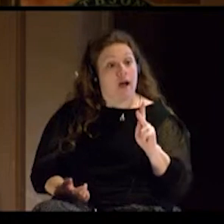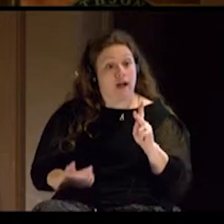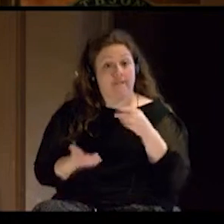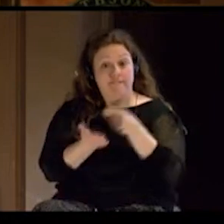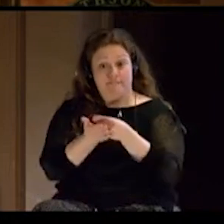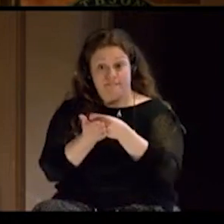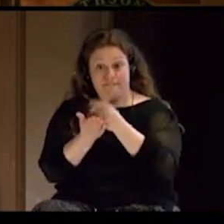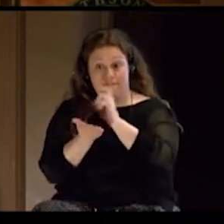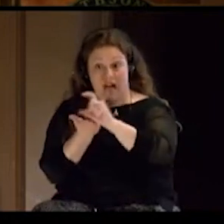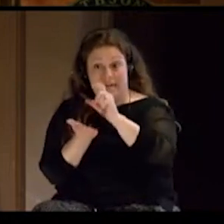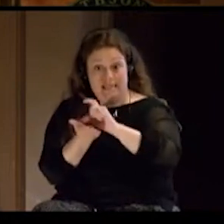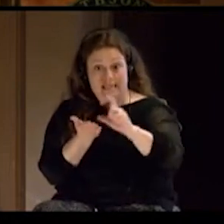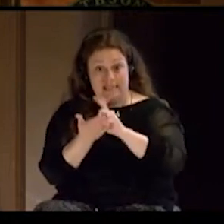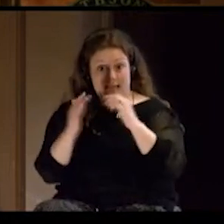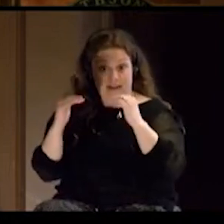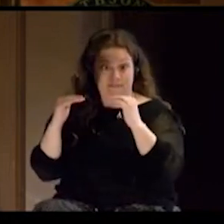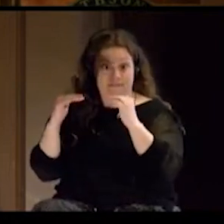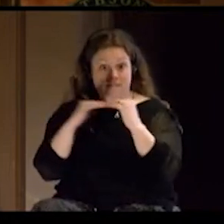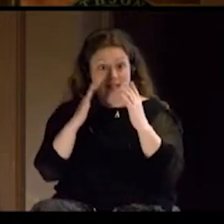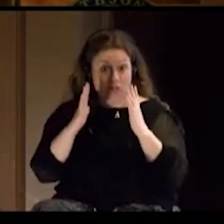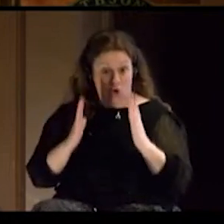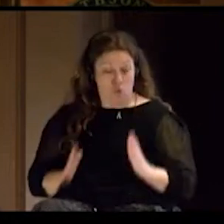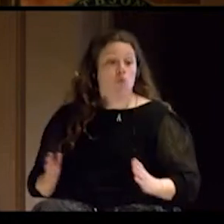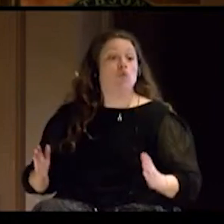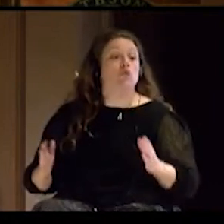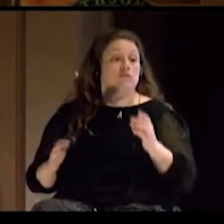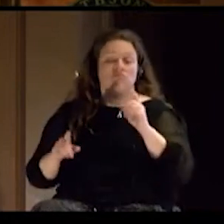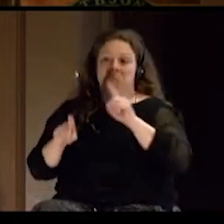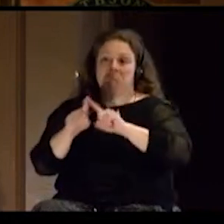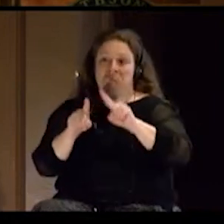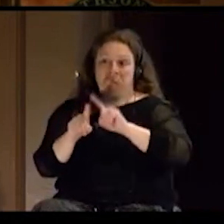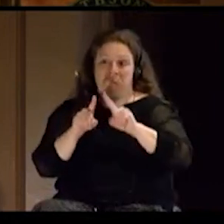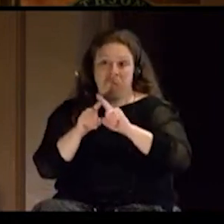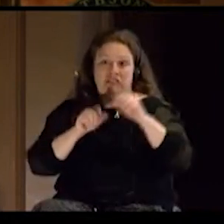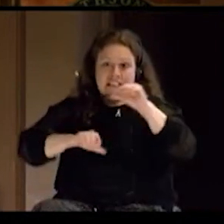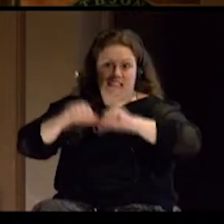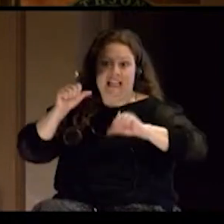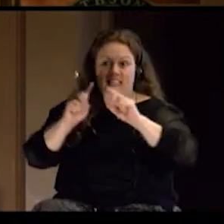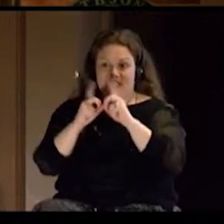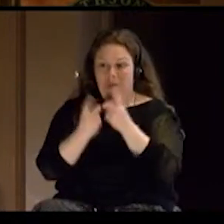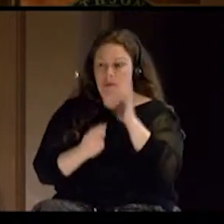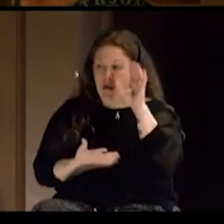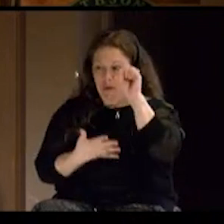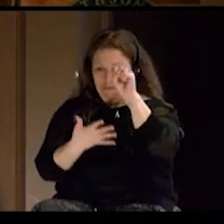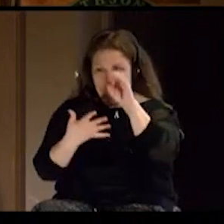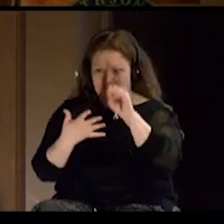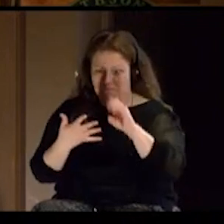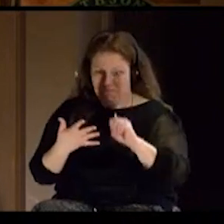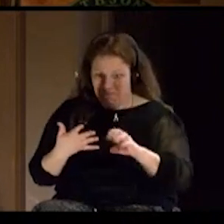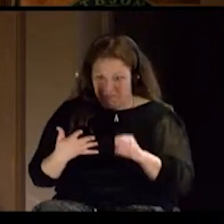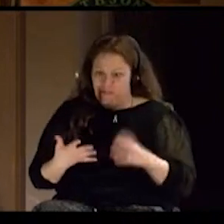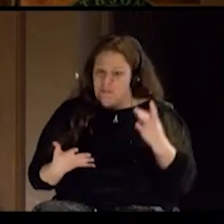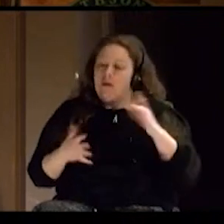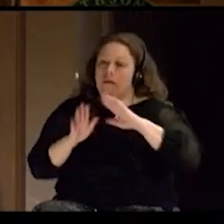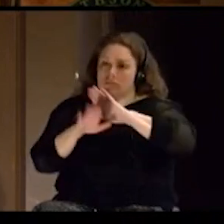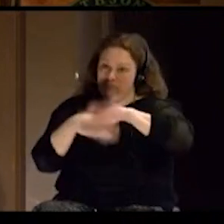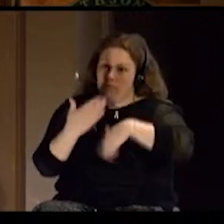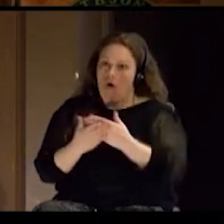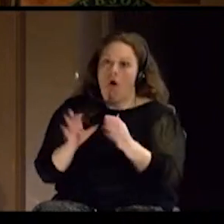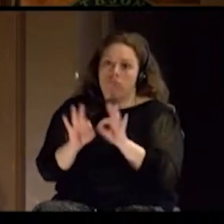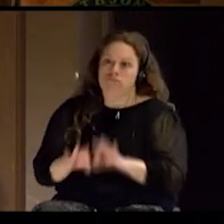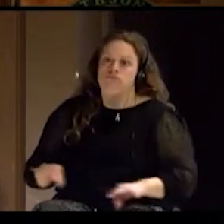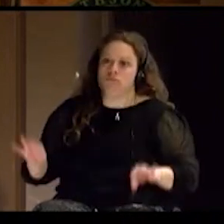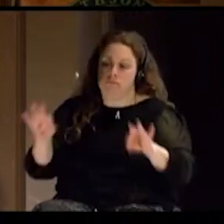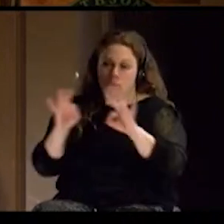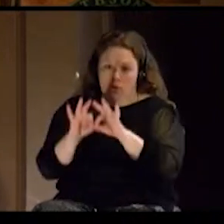present, across our 7 science departments. And I'm going to now read out those departments for you, because they're all very important.